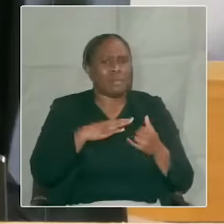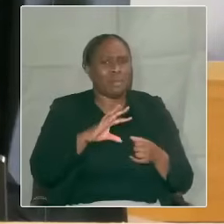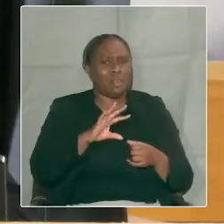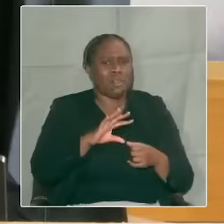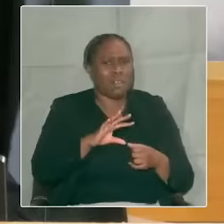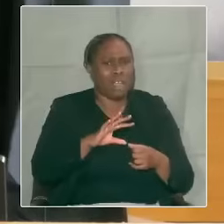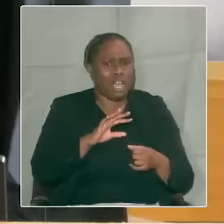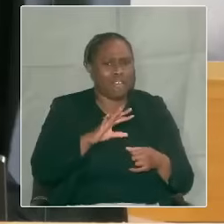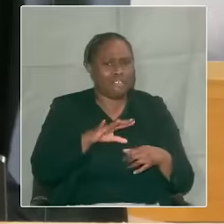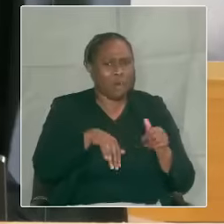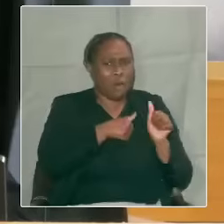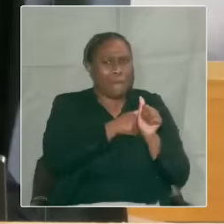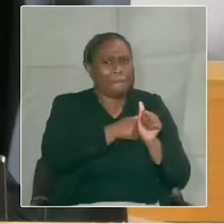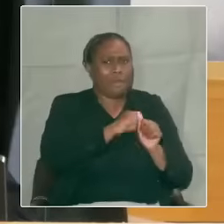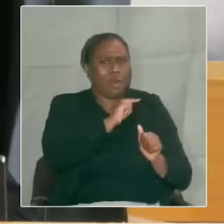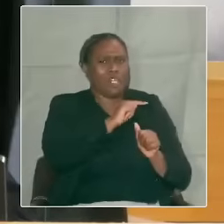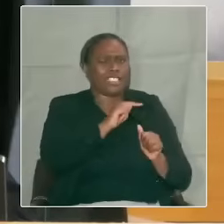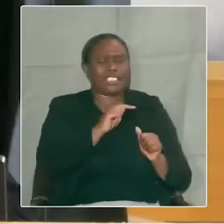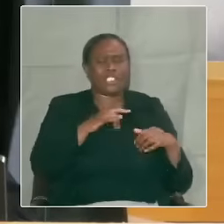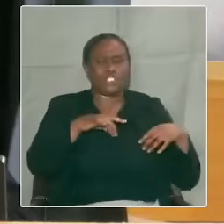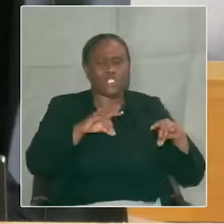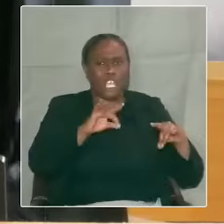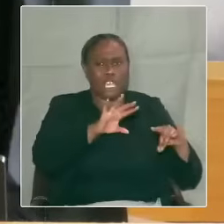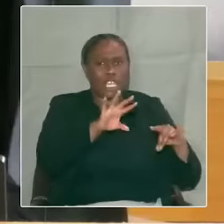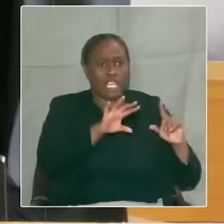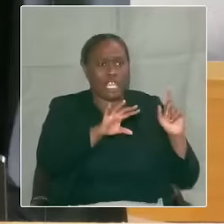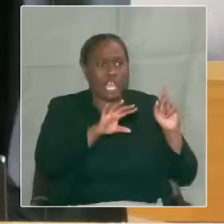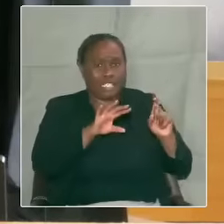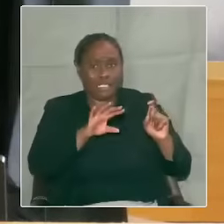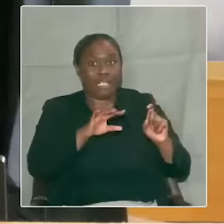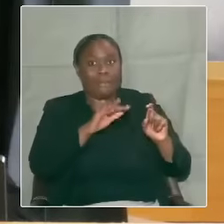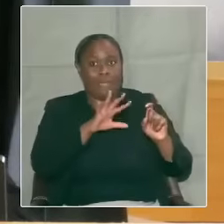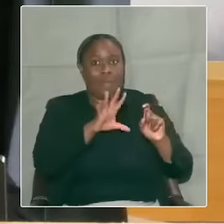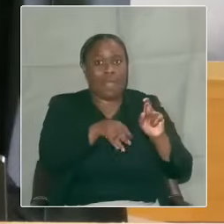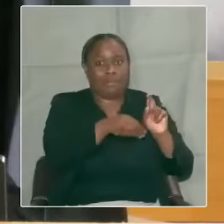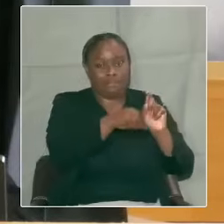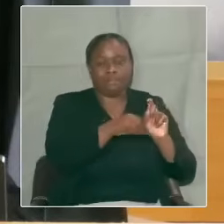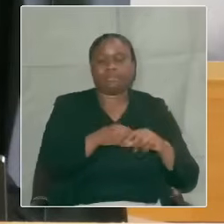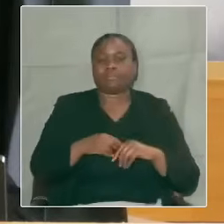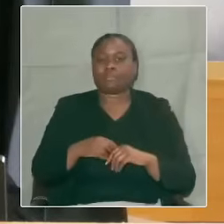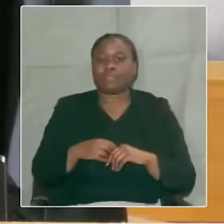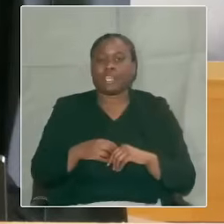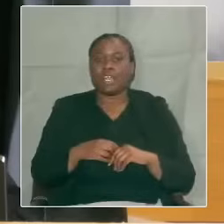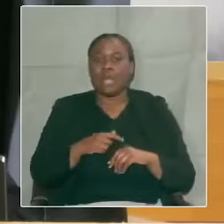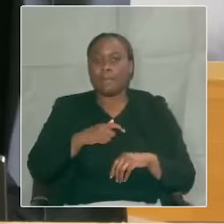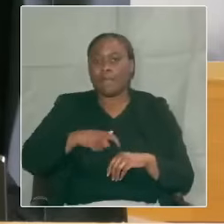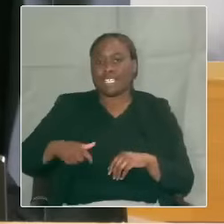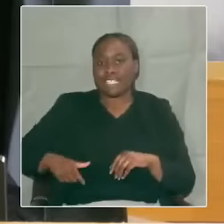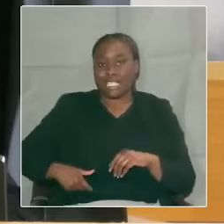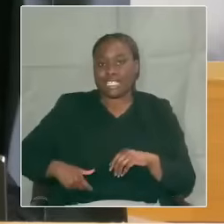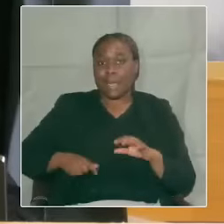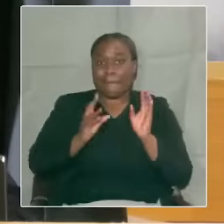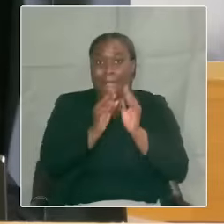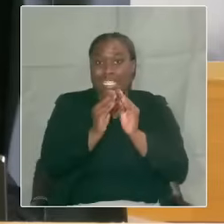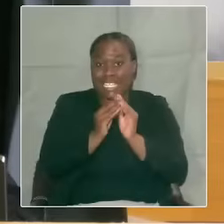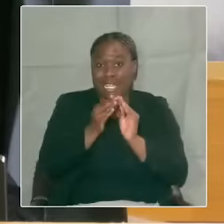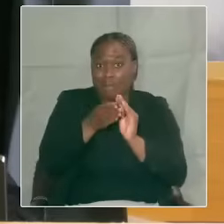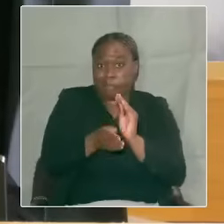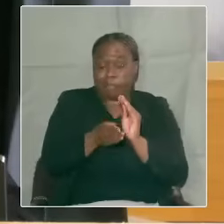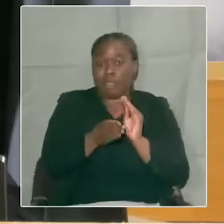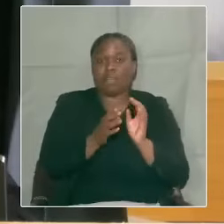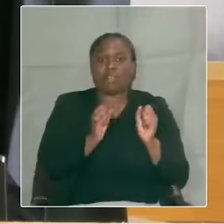chair's question. Now, in this presentation to the President, General, and I'm looking at